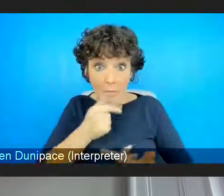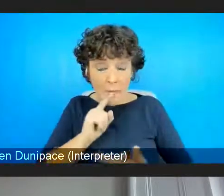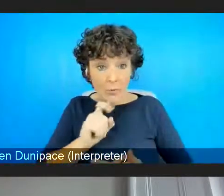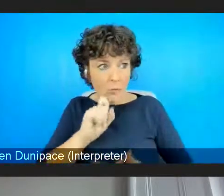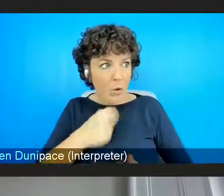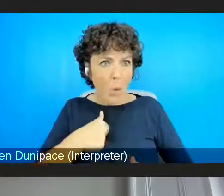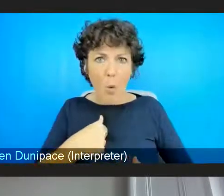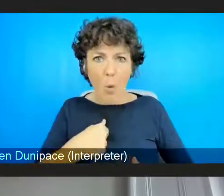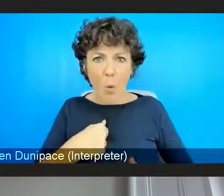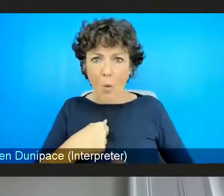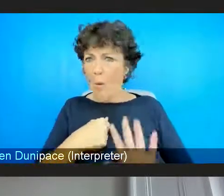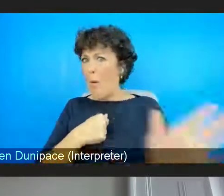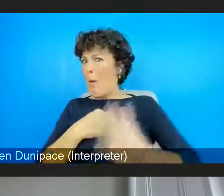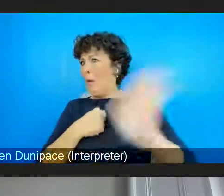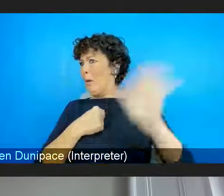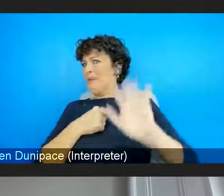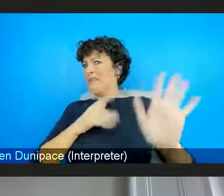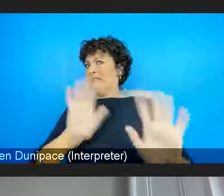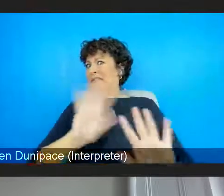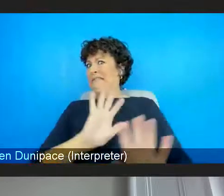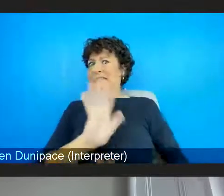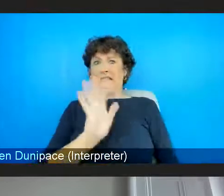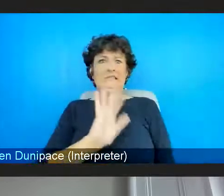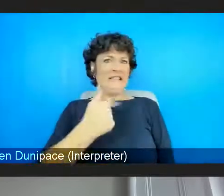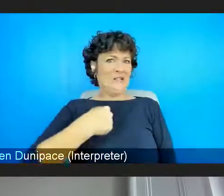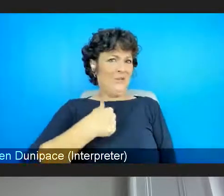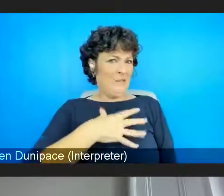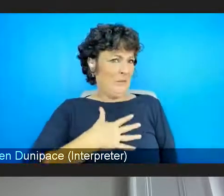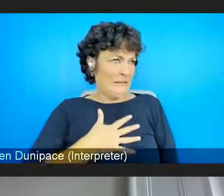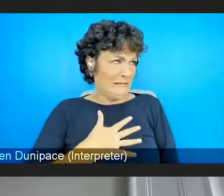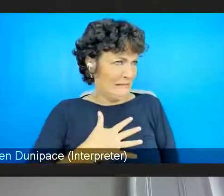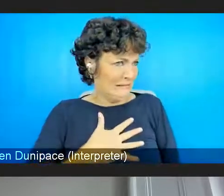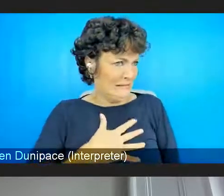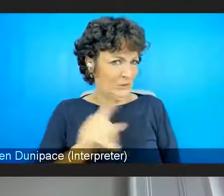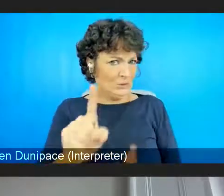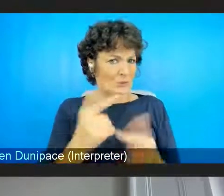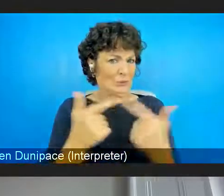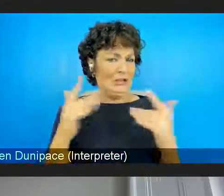would balk at the idea, or they wouldn't see that as being a route for them, because they would see it as being